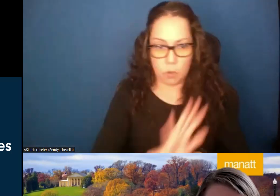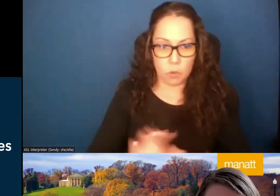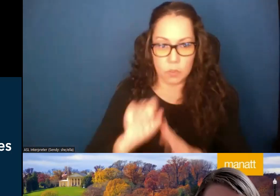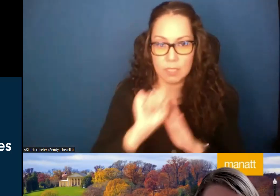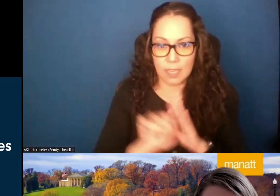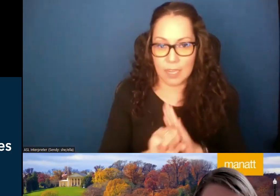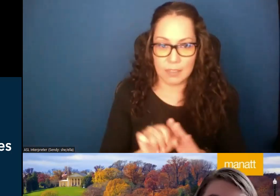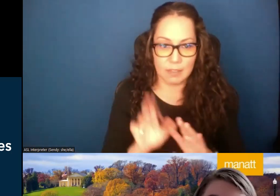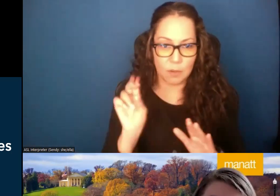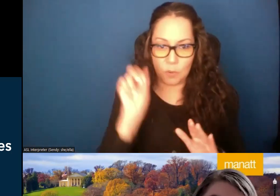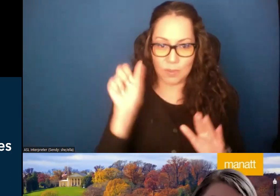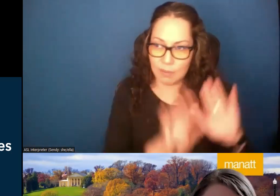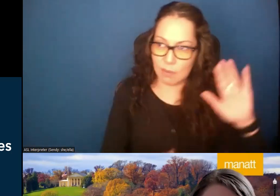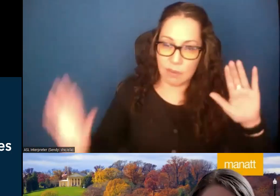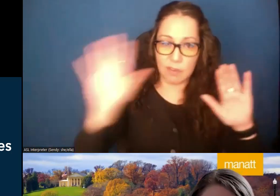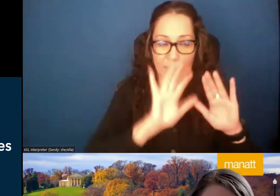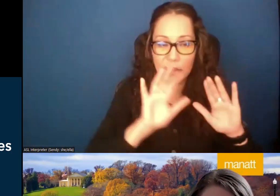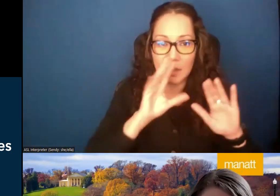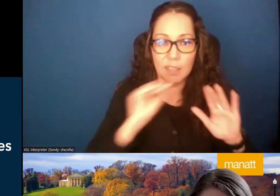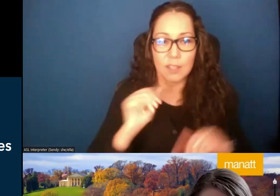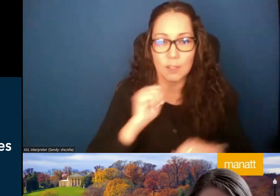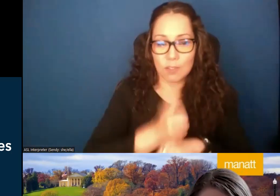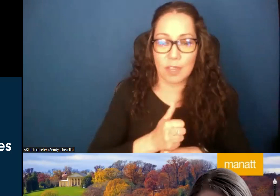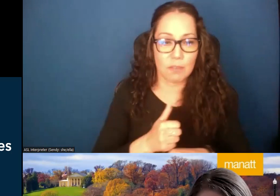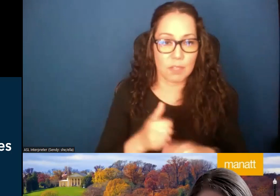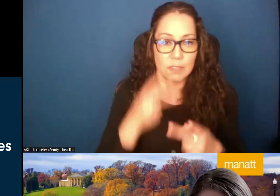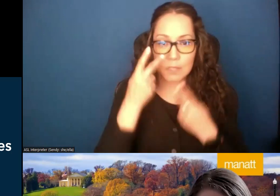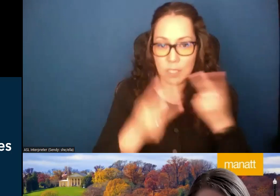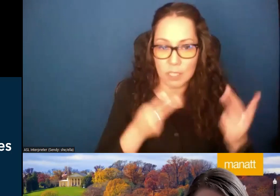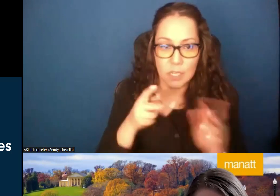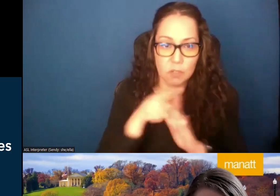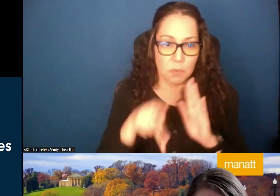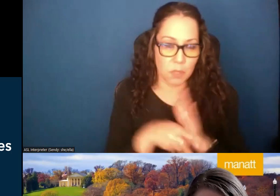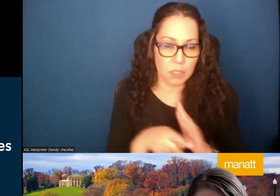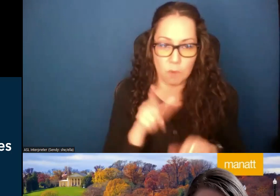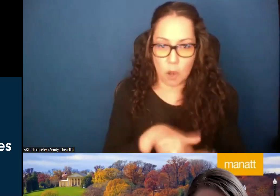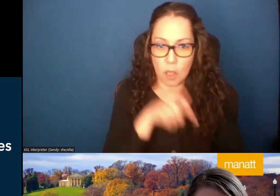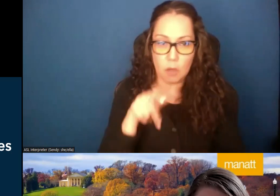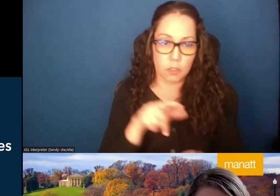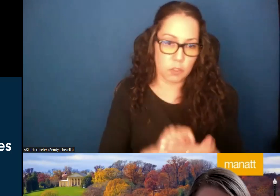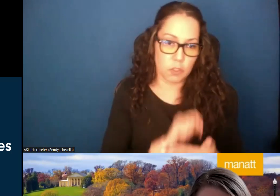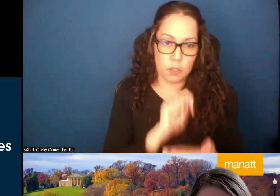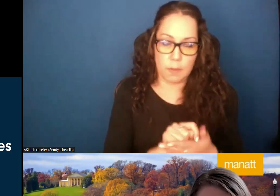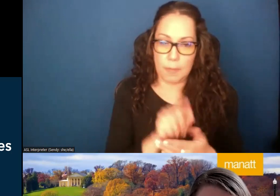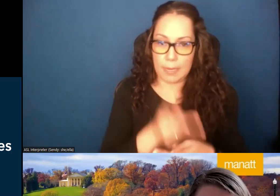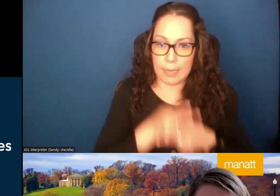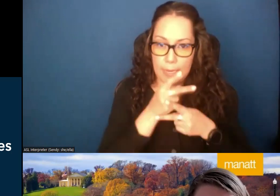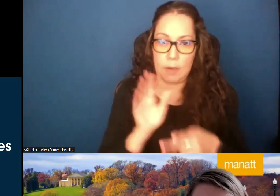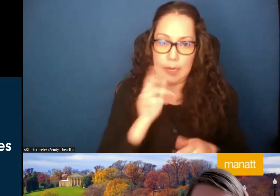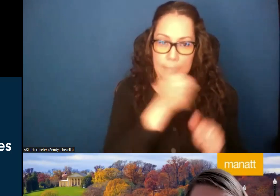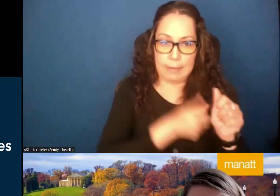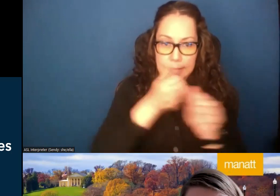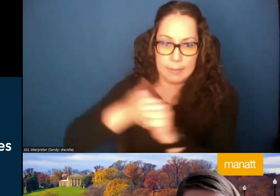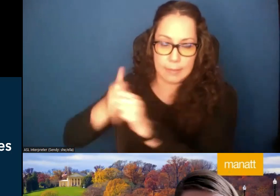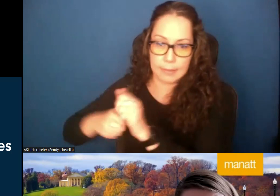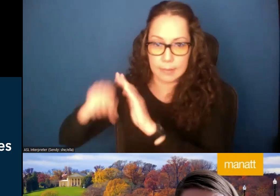establish visitation guidelines and policies for long term care facilities in their state. We've